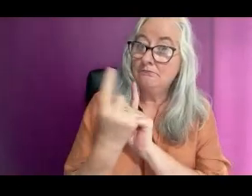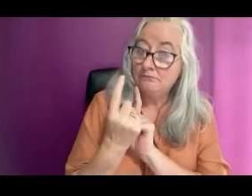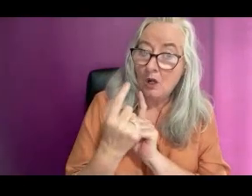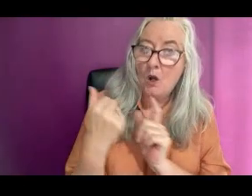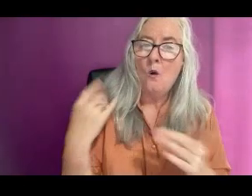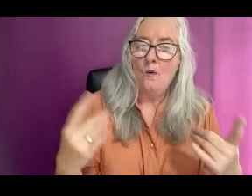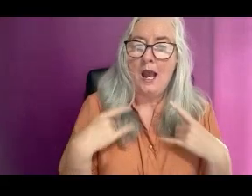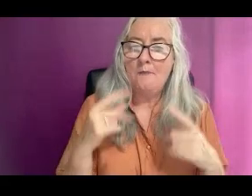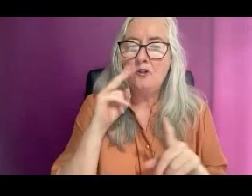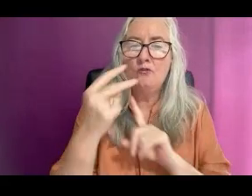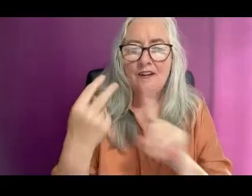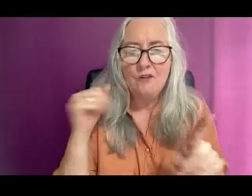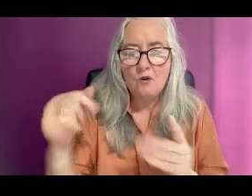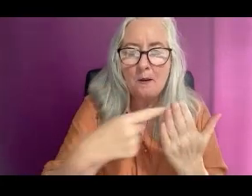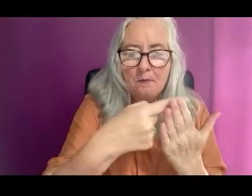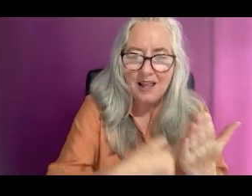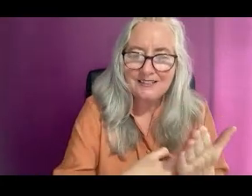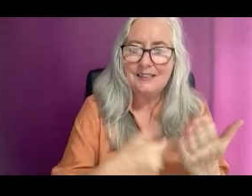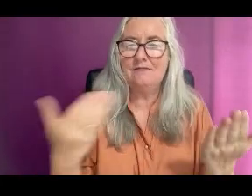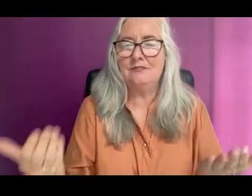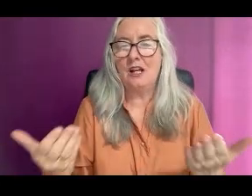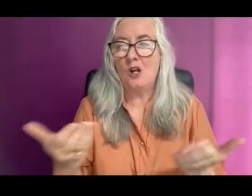review your policies or consult around them,